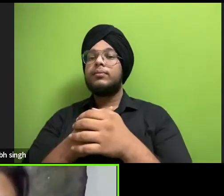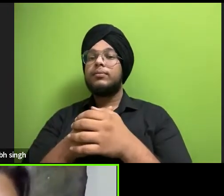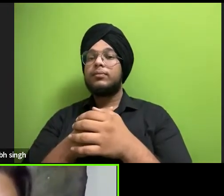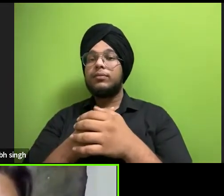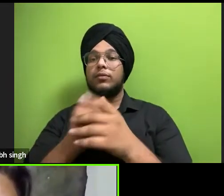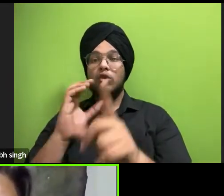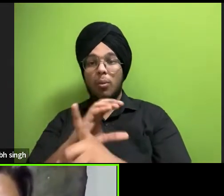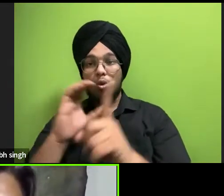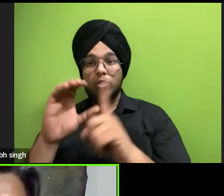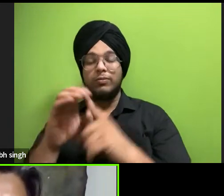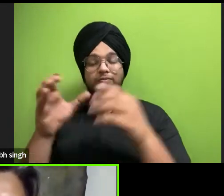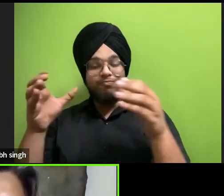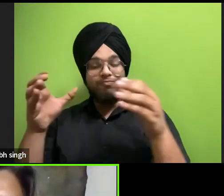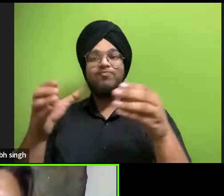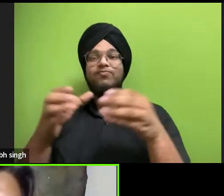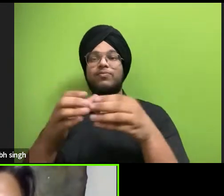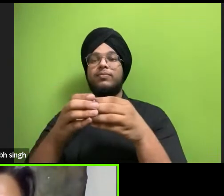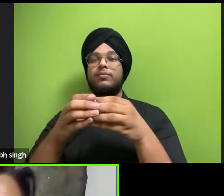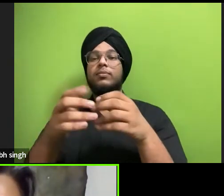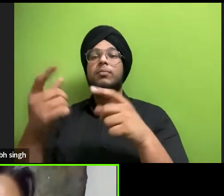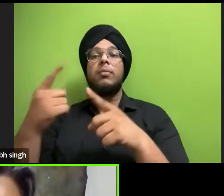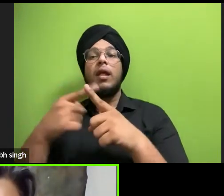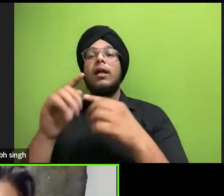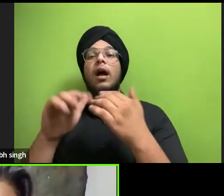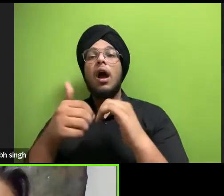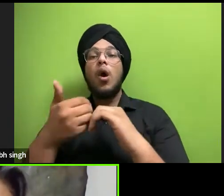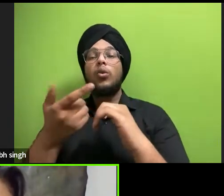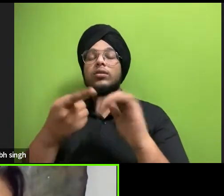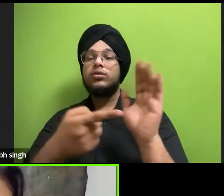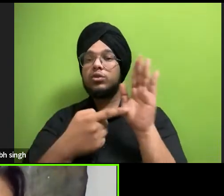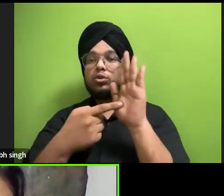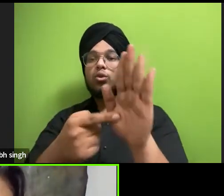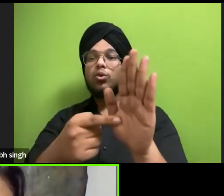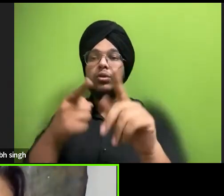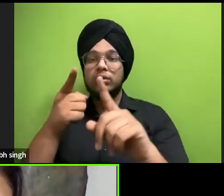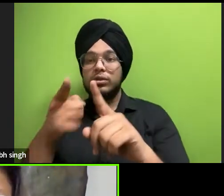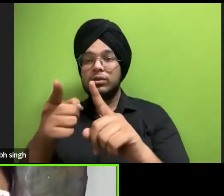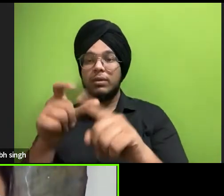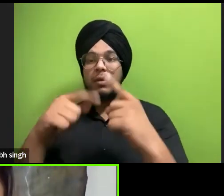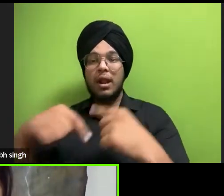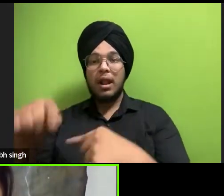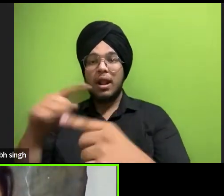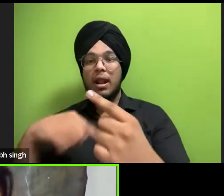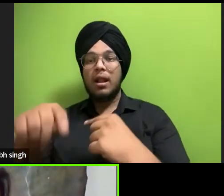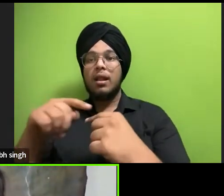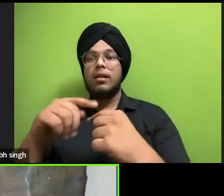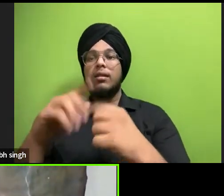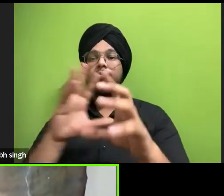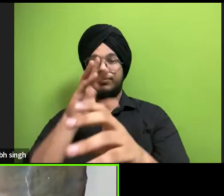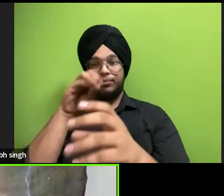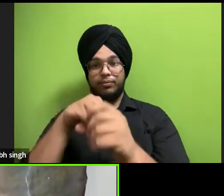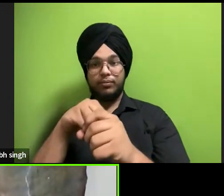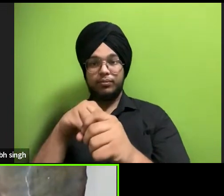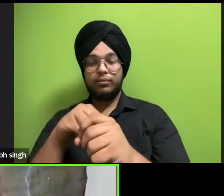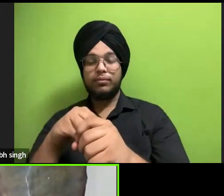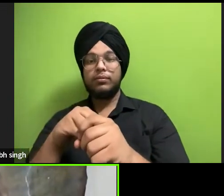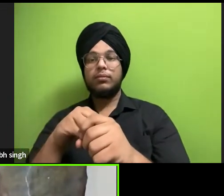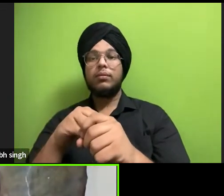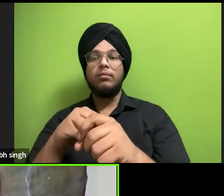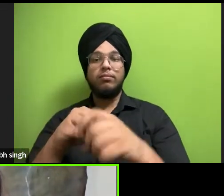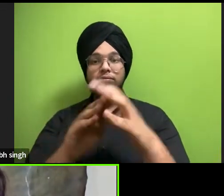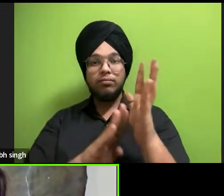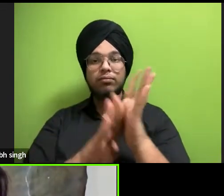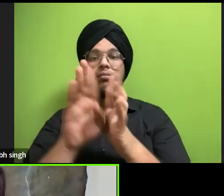communities to gather. And how they chose to use these spaces is evolving. But what's very